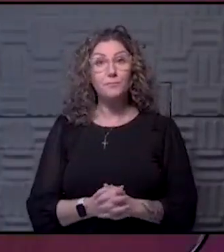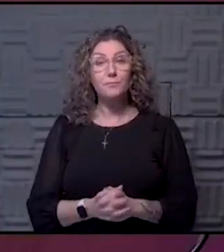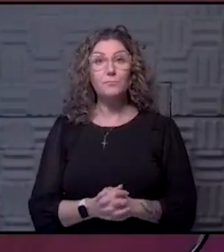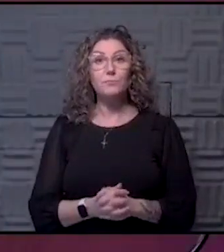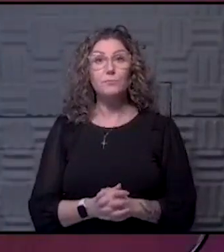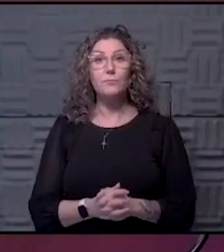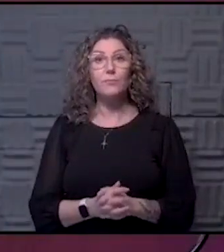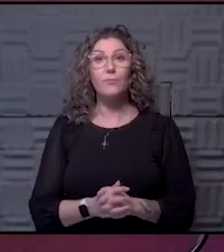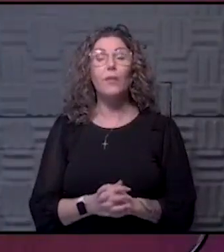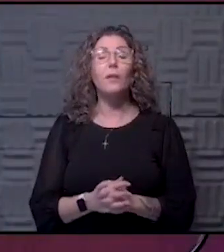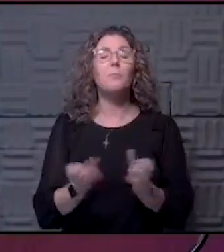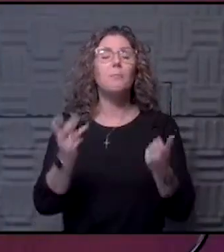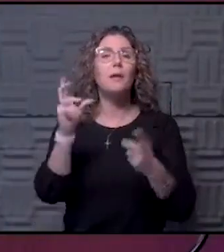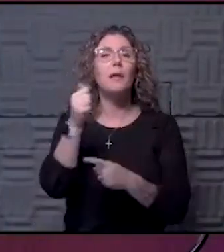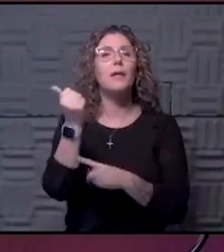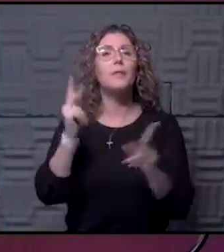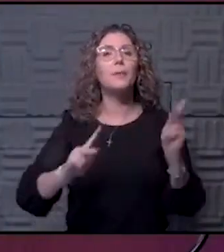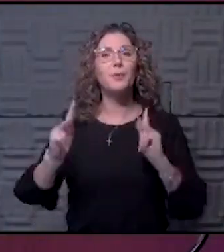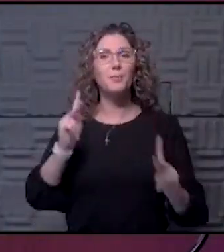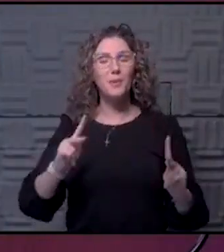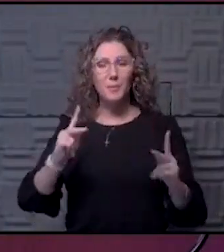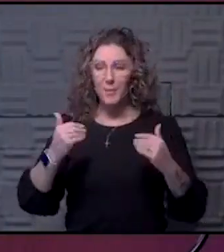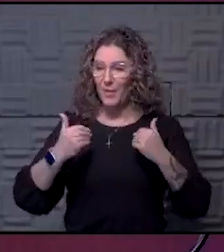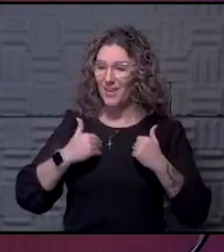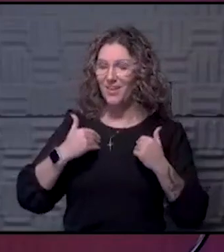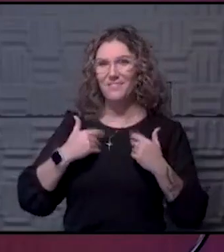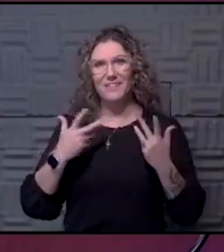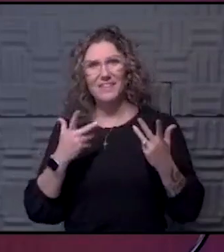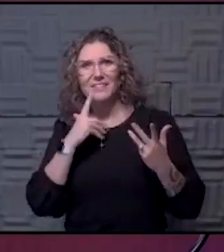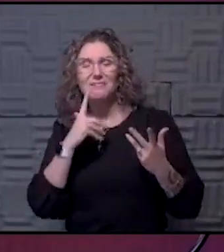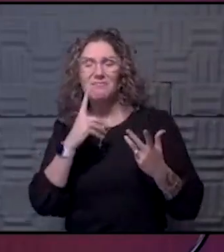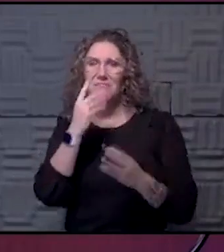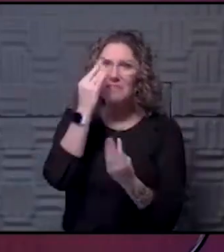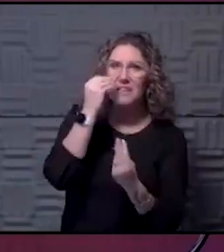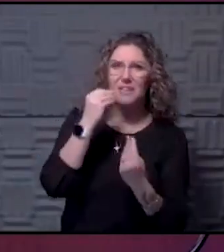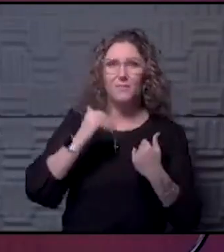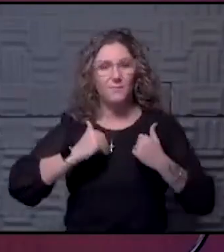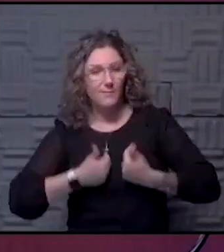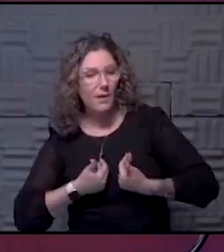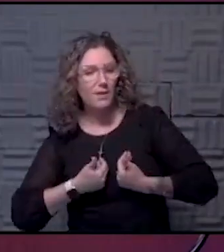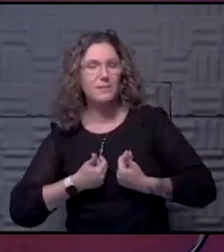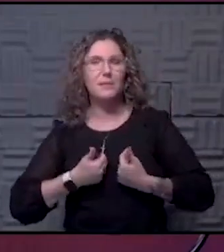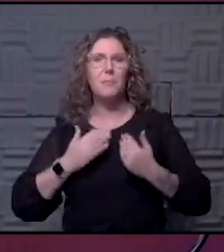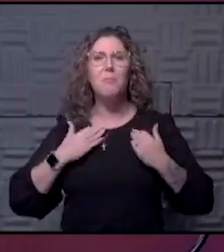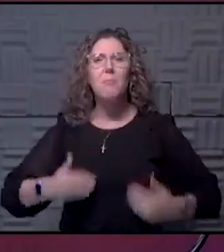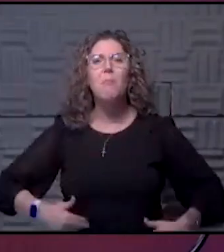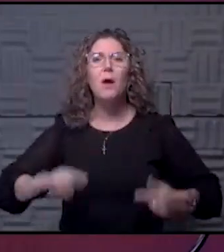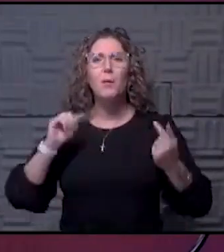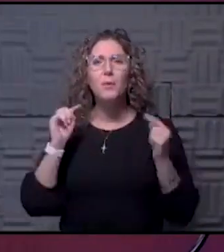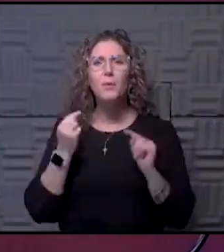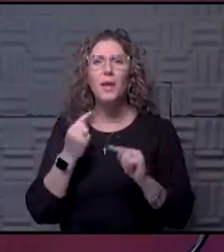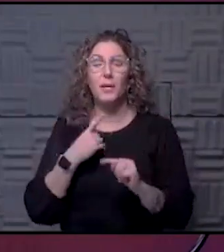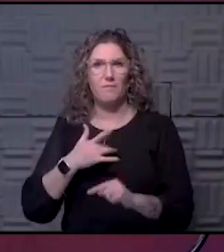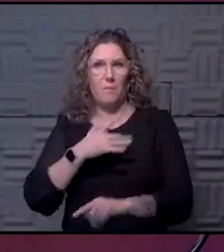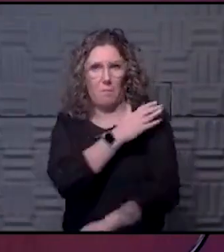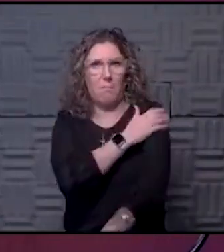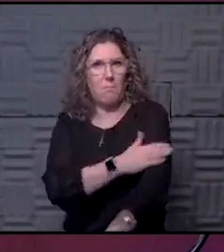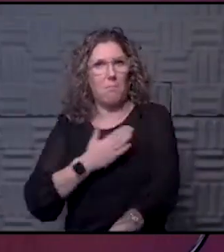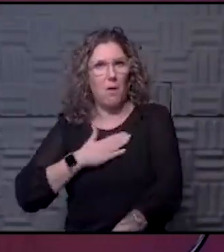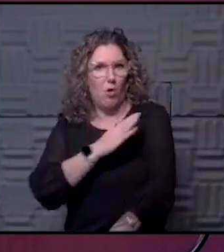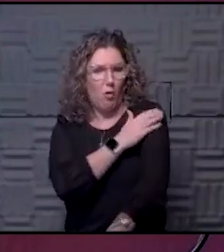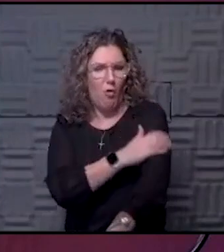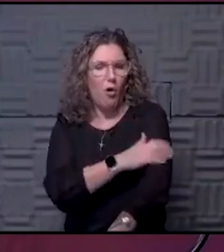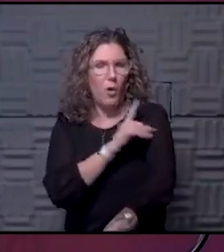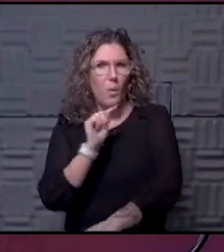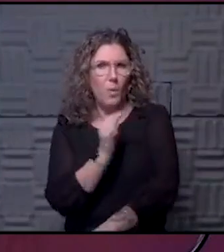Lots of other folks have had things that we would anticipate they would have, right? A little bit, some fatigue, some body aches. Certainly I could feel it in my arm, but that